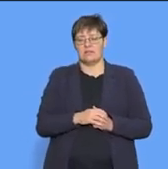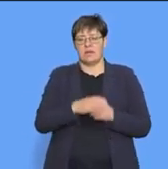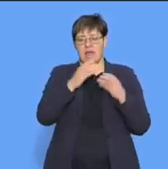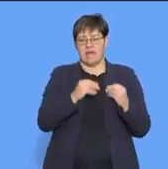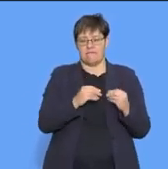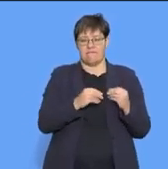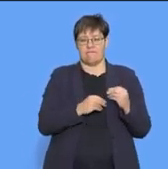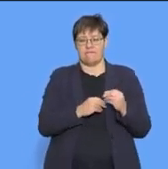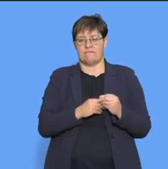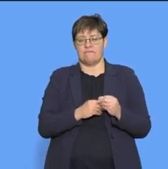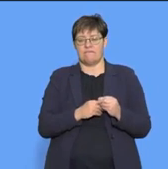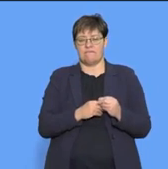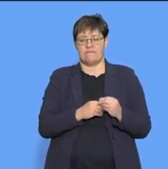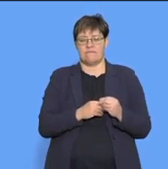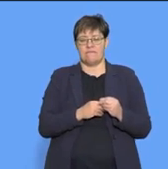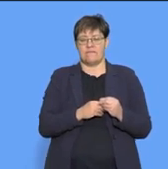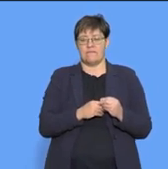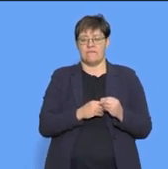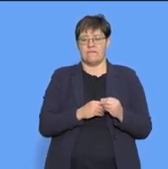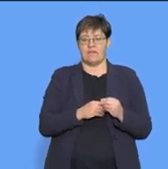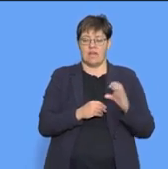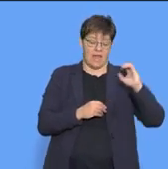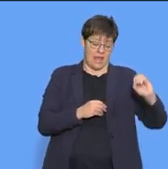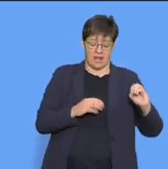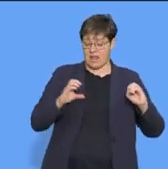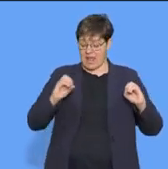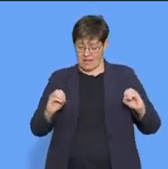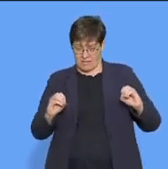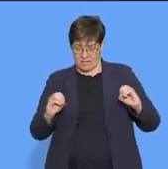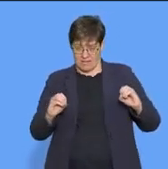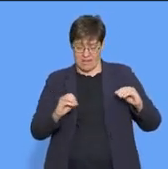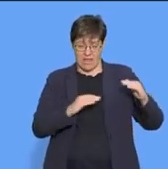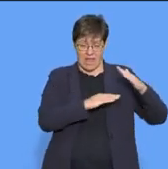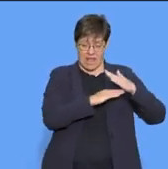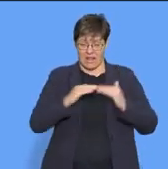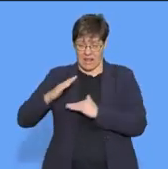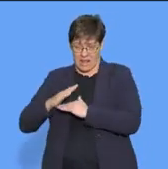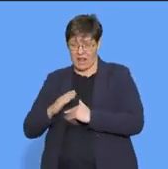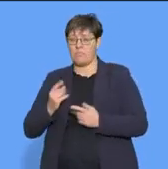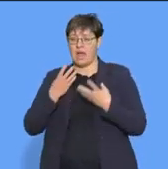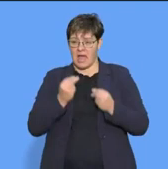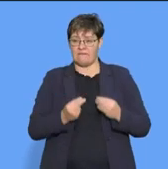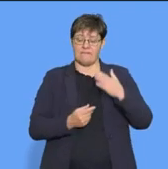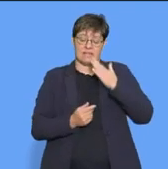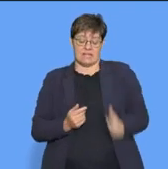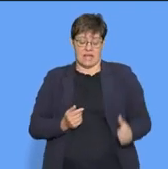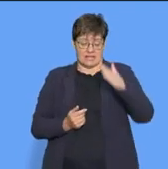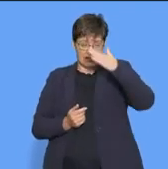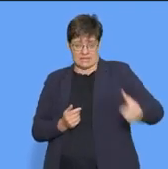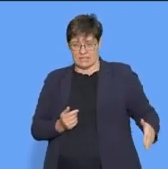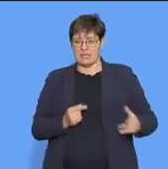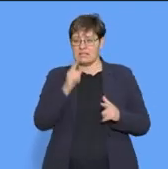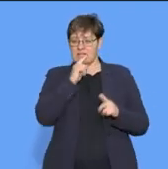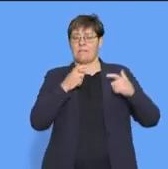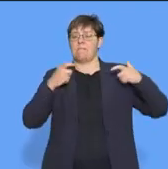an angle, and we have another angle, and we have this side. So let's see if